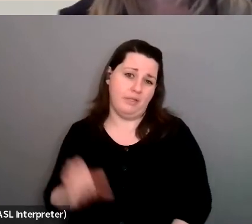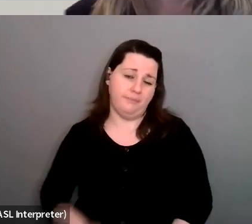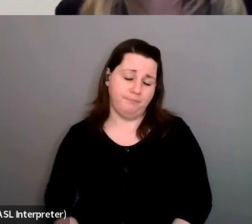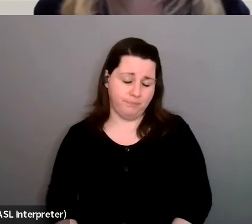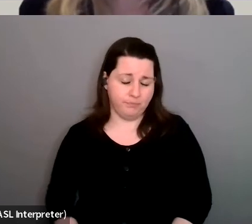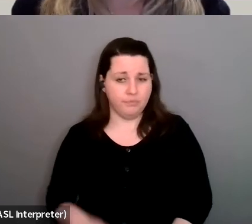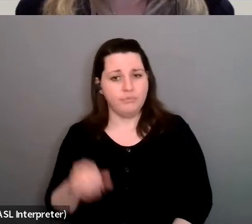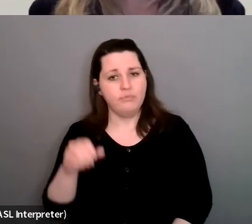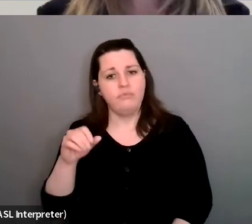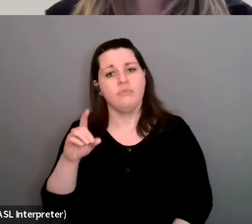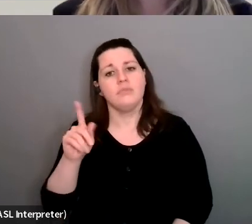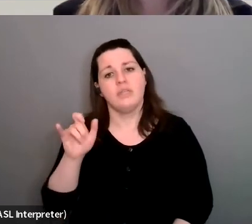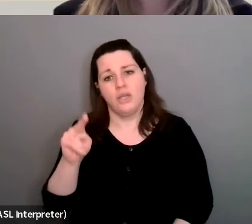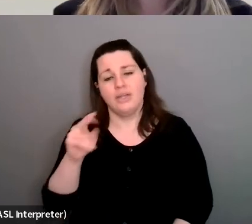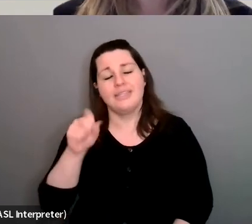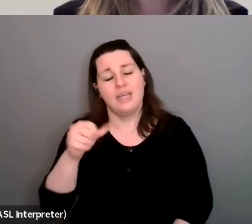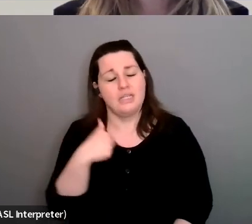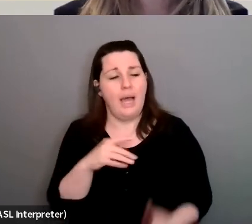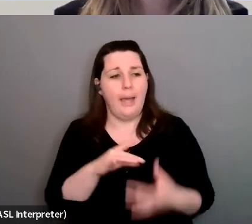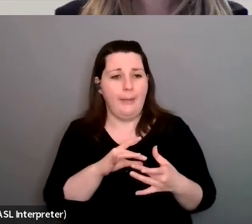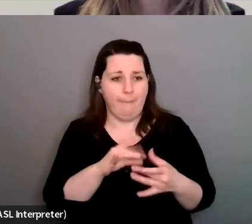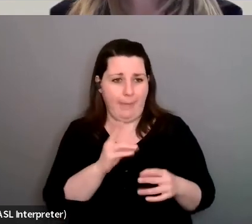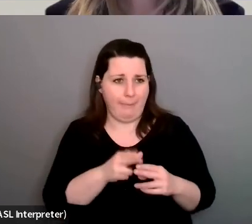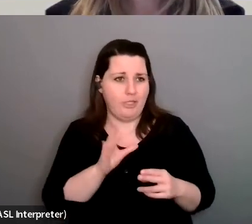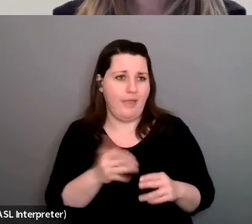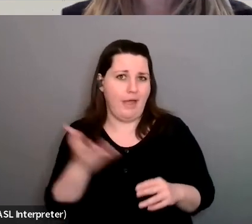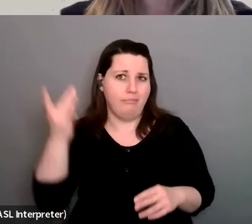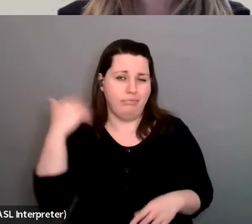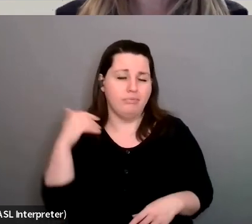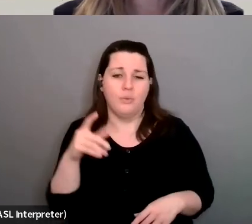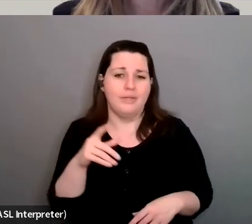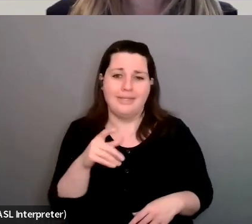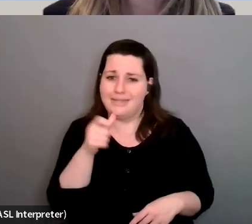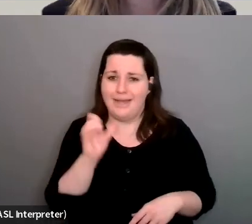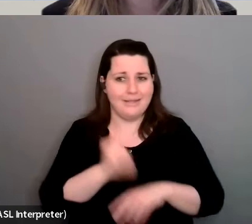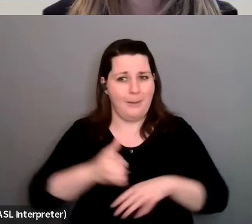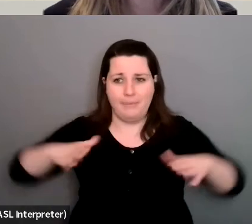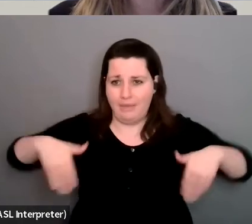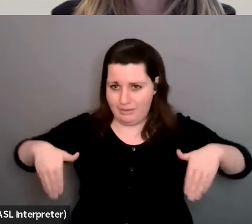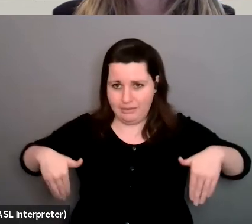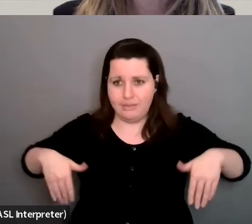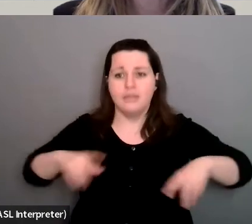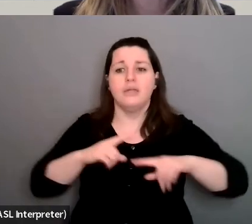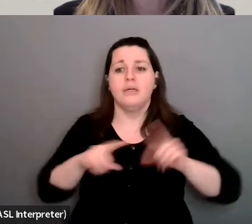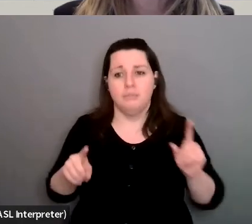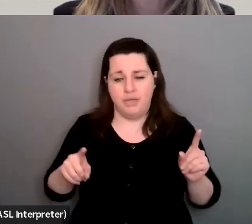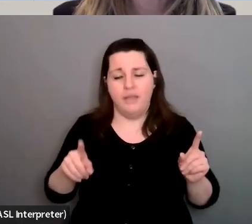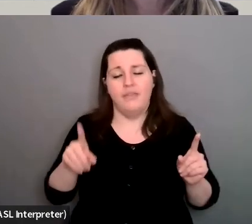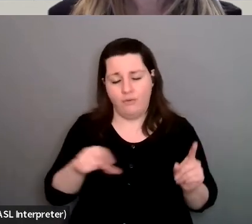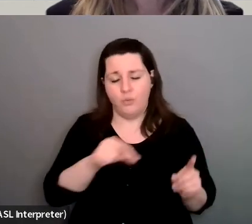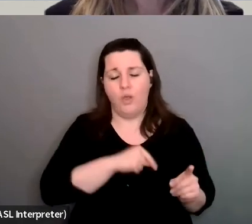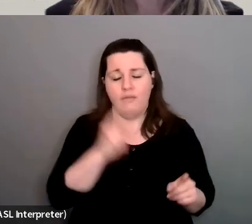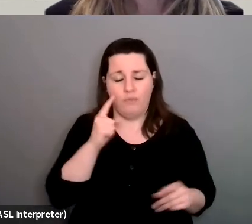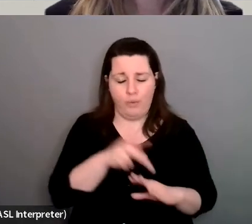and I did mention that a little prematurely, so that is not in place just yet. But yes, they would have to qualify for the